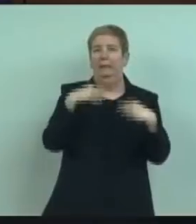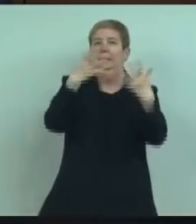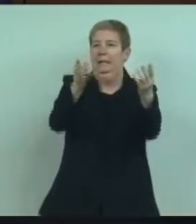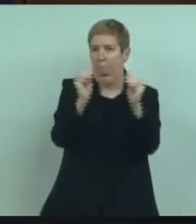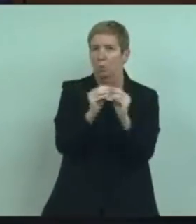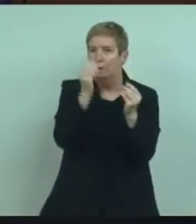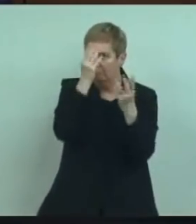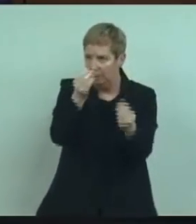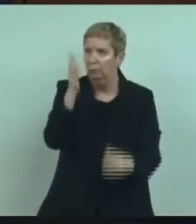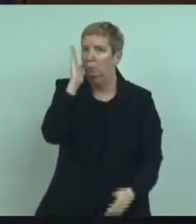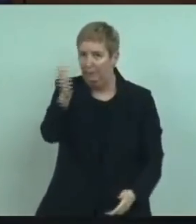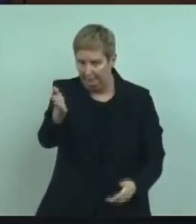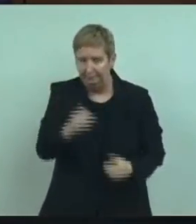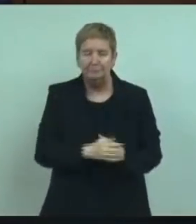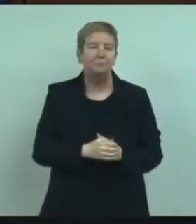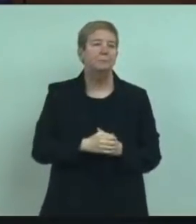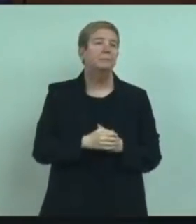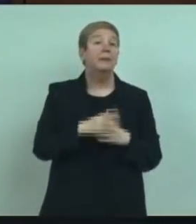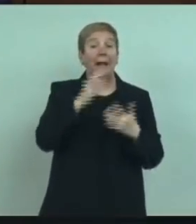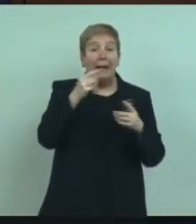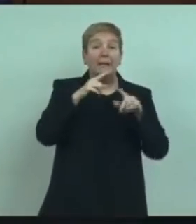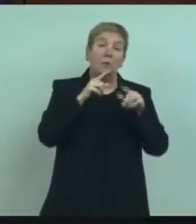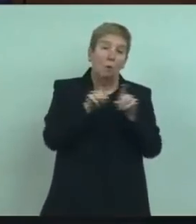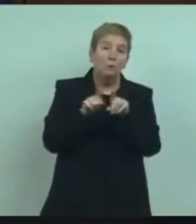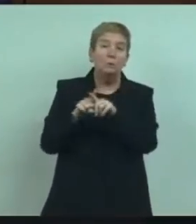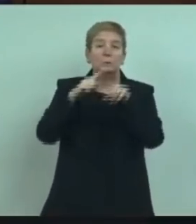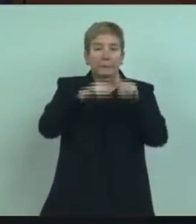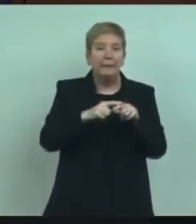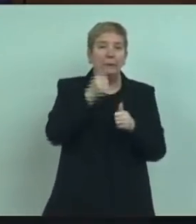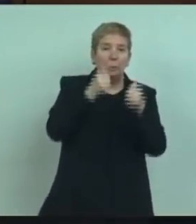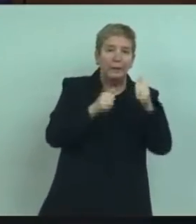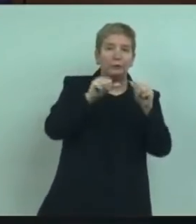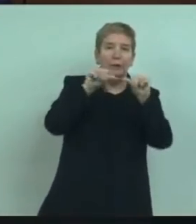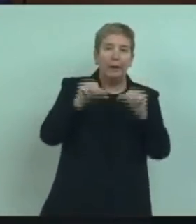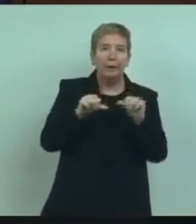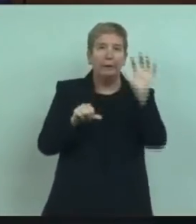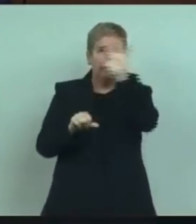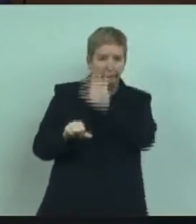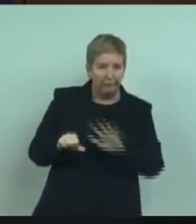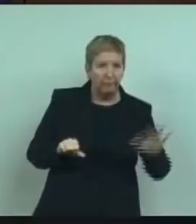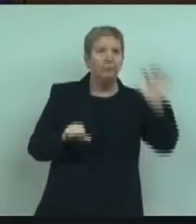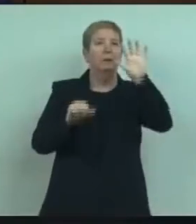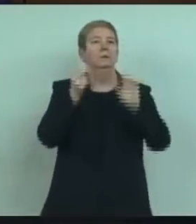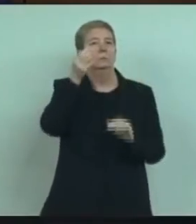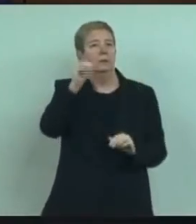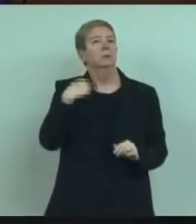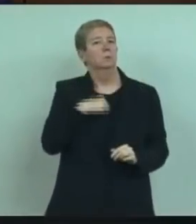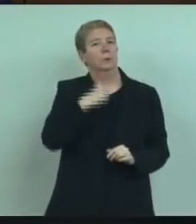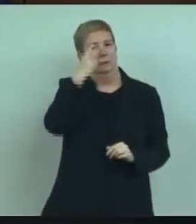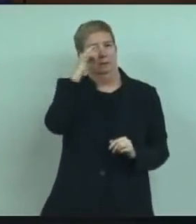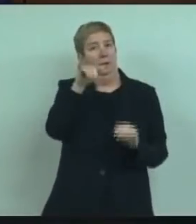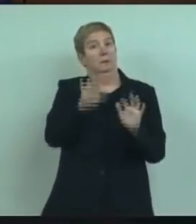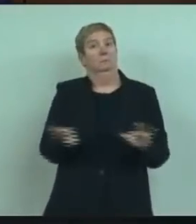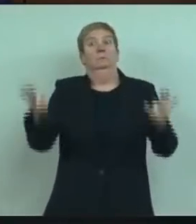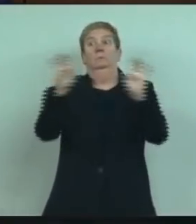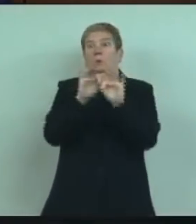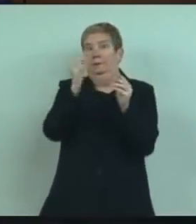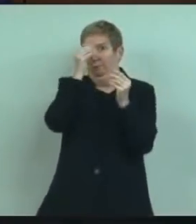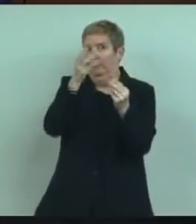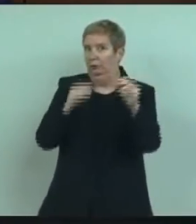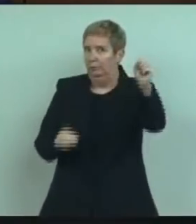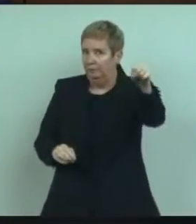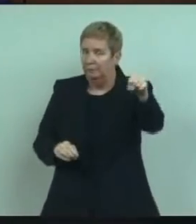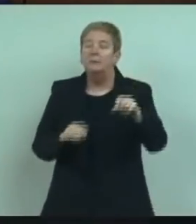are in regions of the state. We think this information is valuable for folks. One thing that I want to give as a caveat